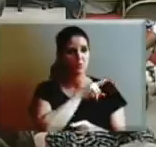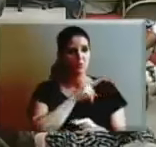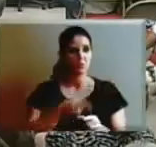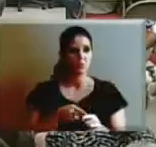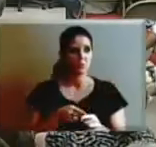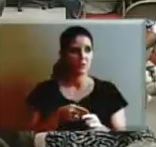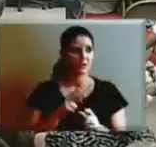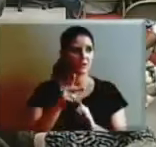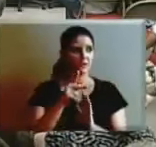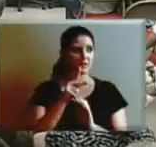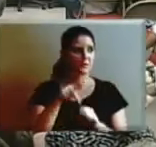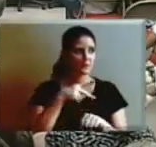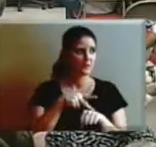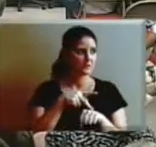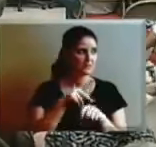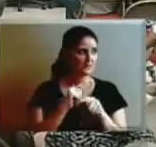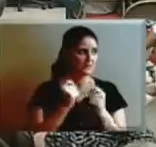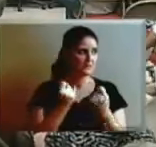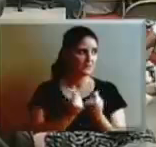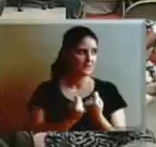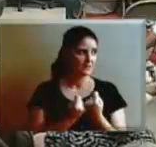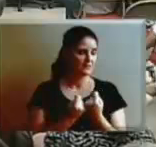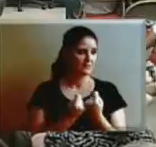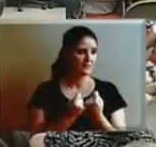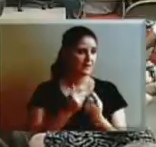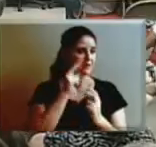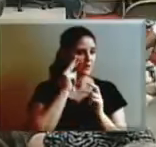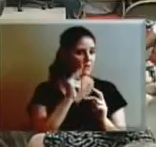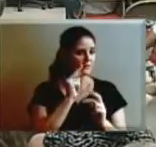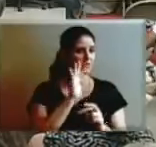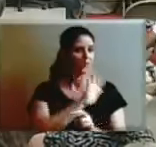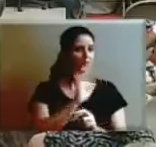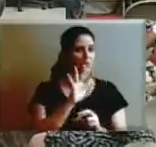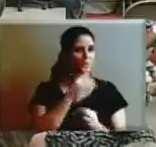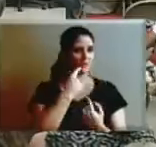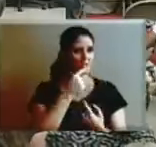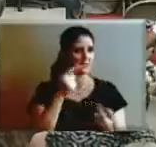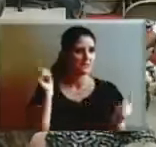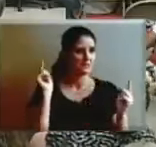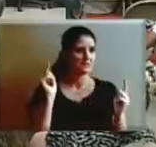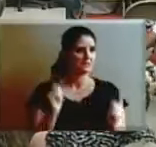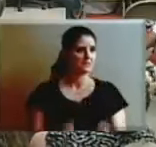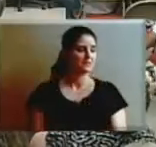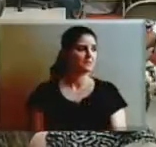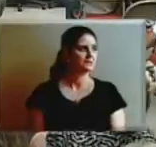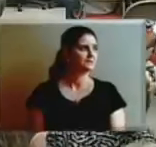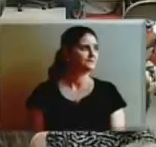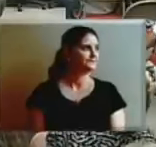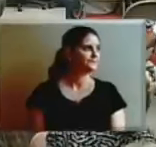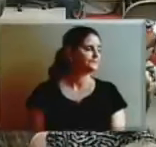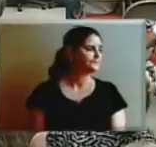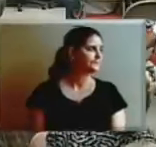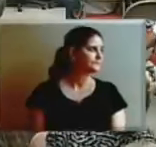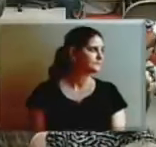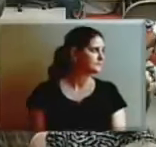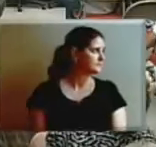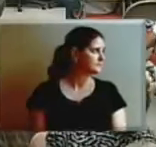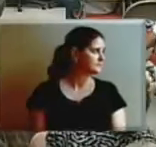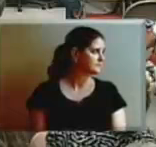many success stories that we will hear throughout the school year, so thank you for the greatness that you will provide to the district this year. Thank you so